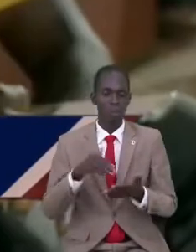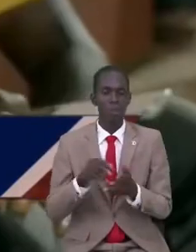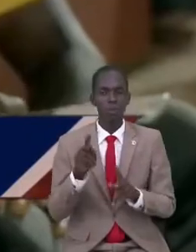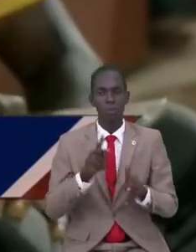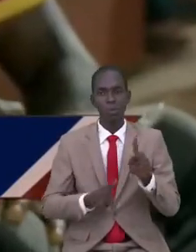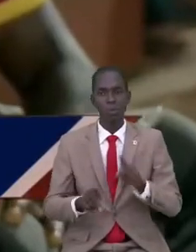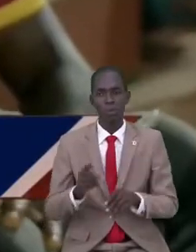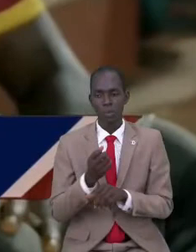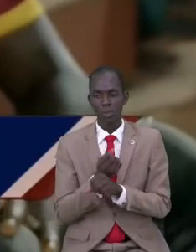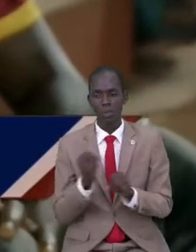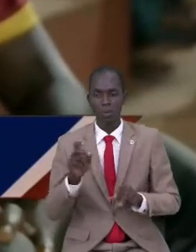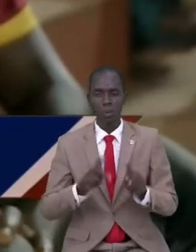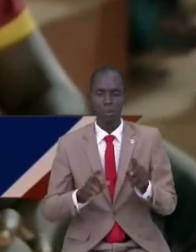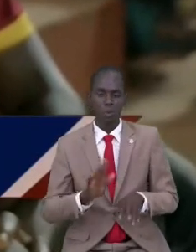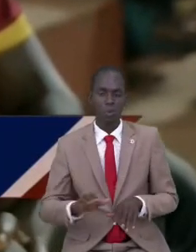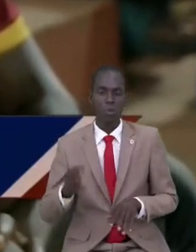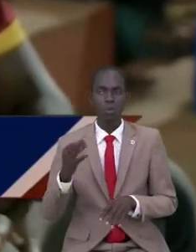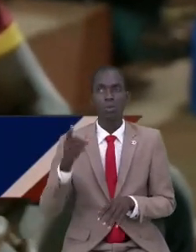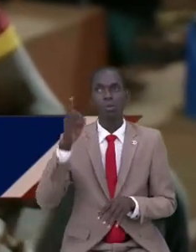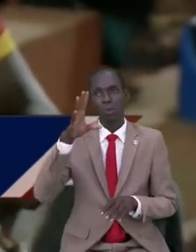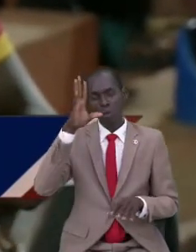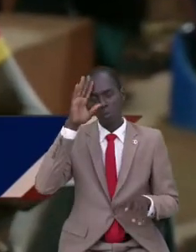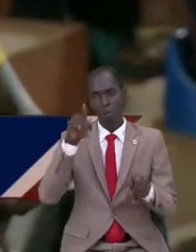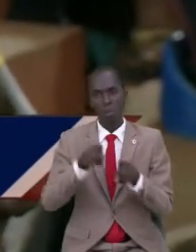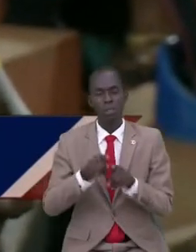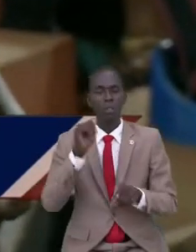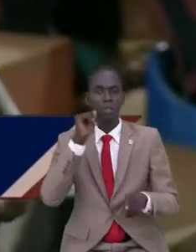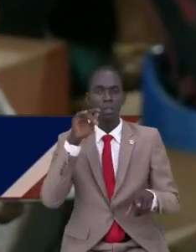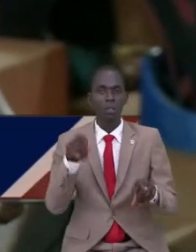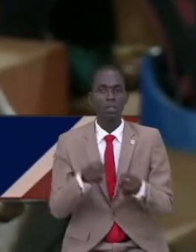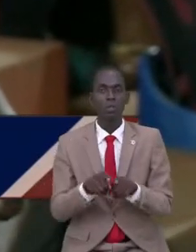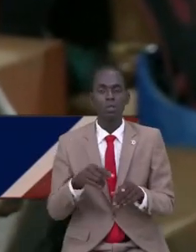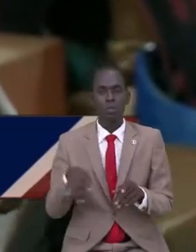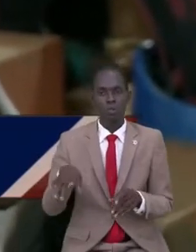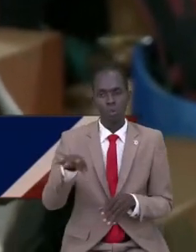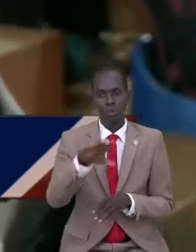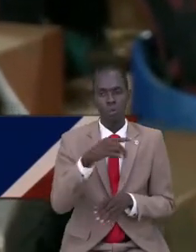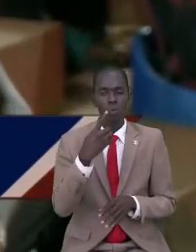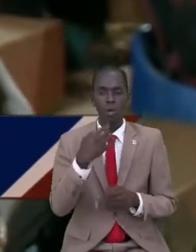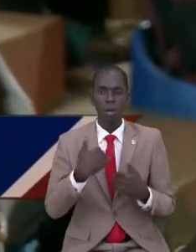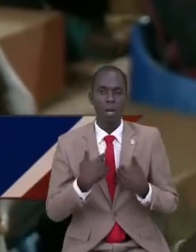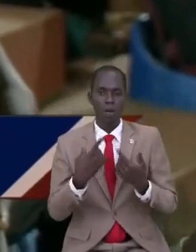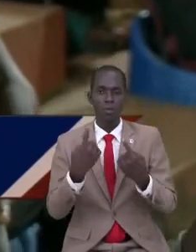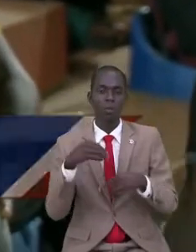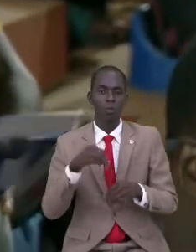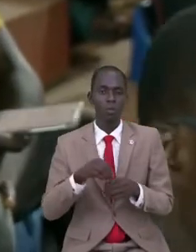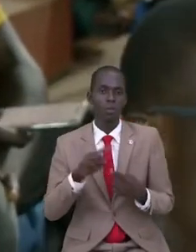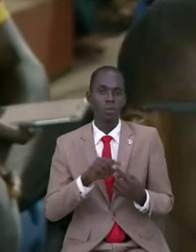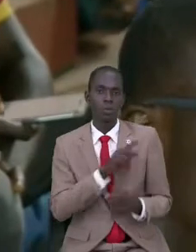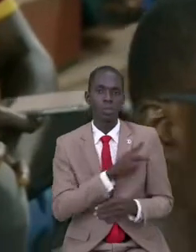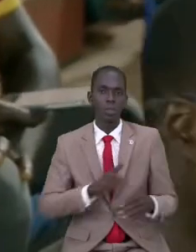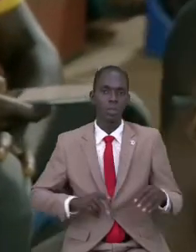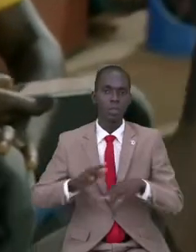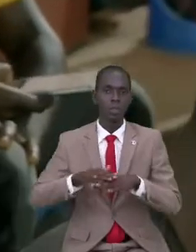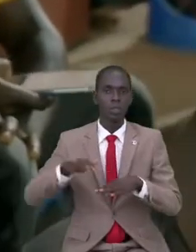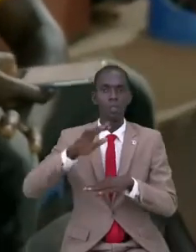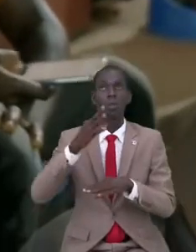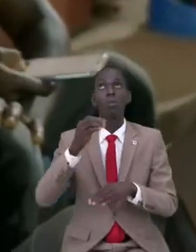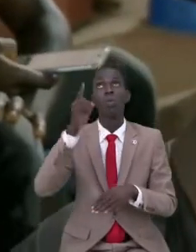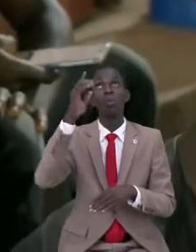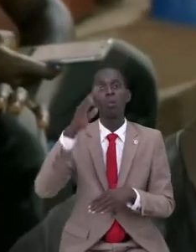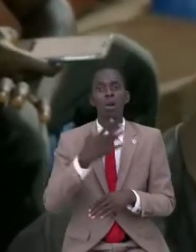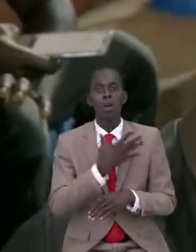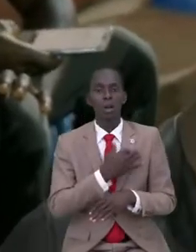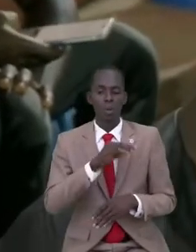God, brethren, brothers and sisters, those who have come into the kingdom of God, and you are a member of